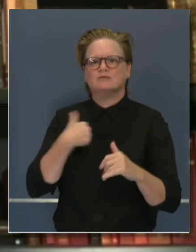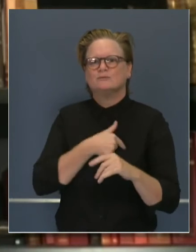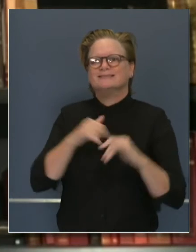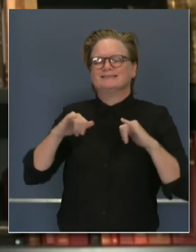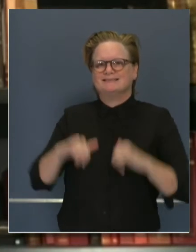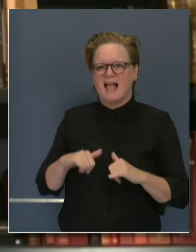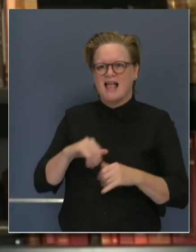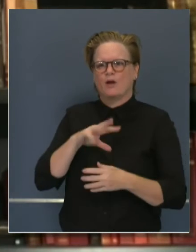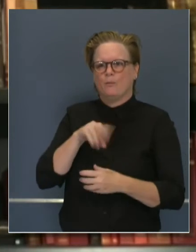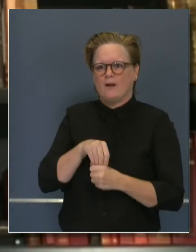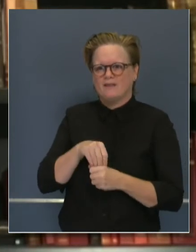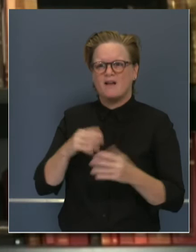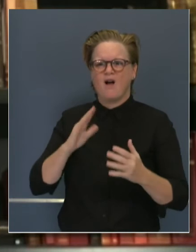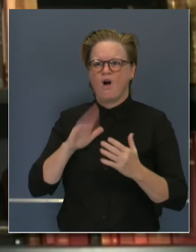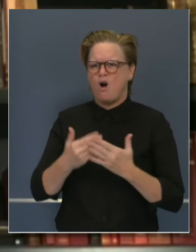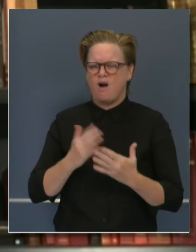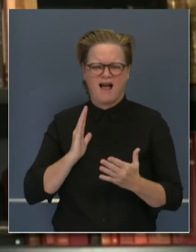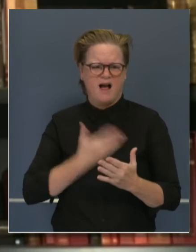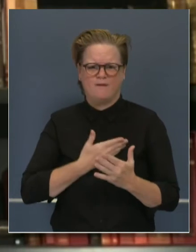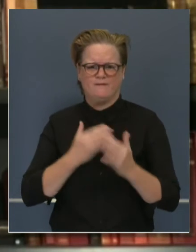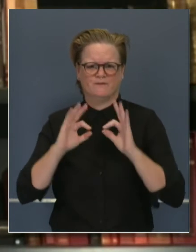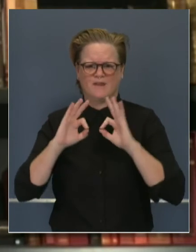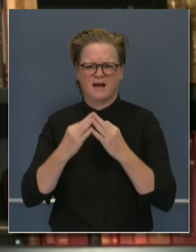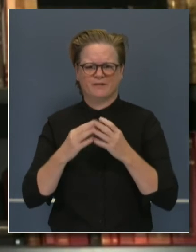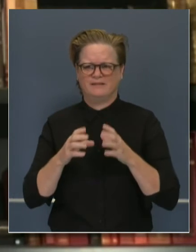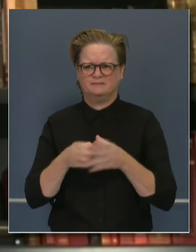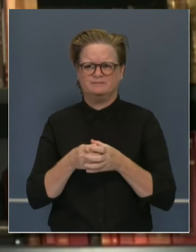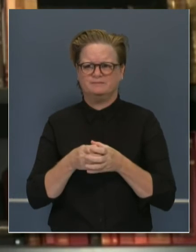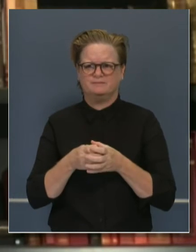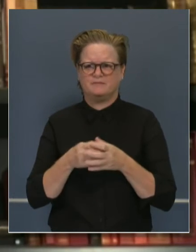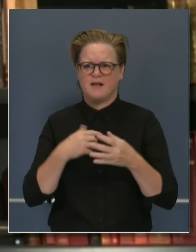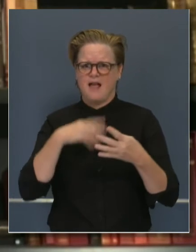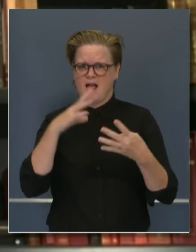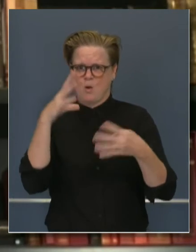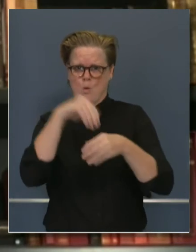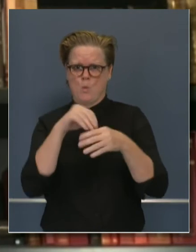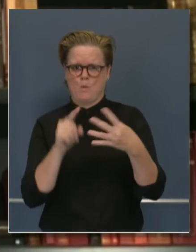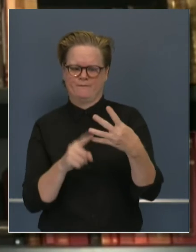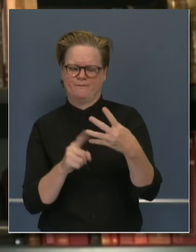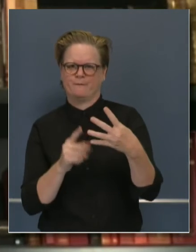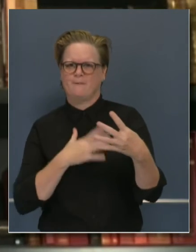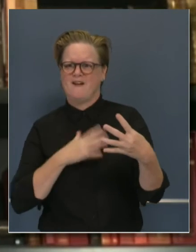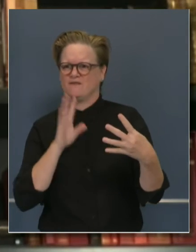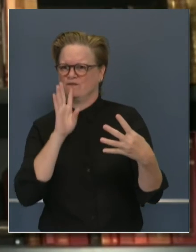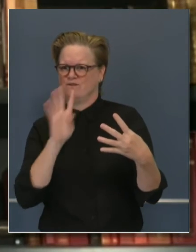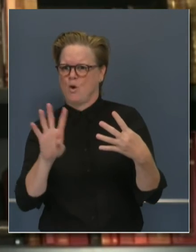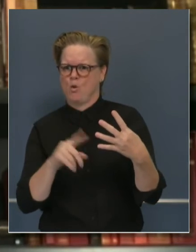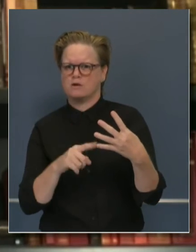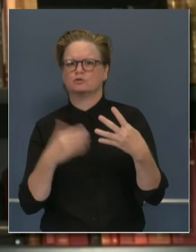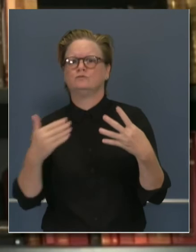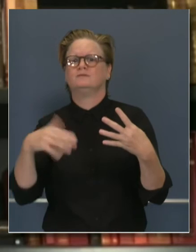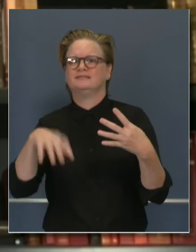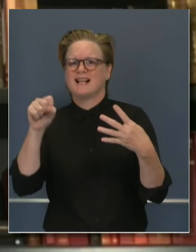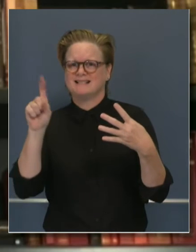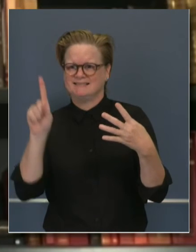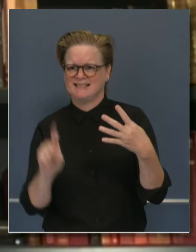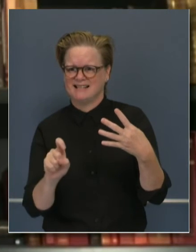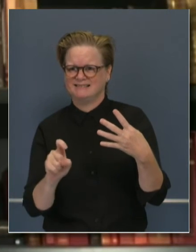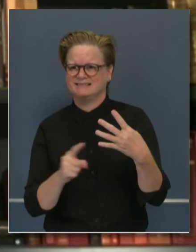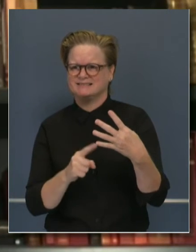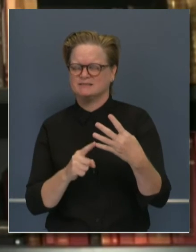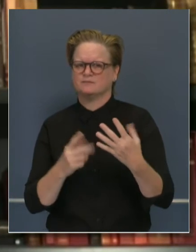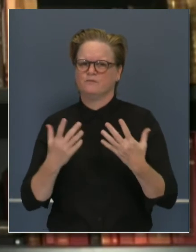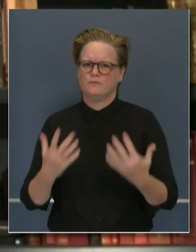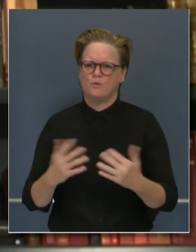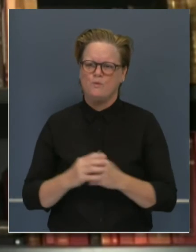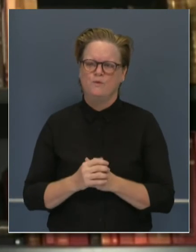family members, including my youngest 4-year-old, which was an episode itself, just trying to encourage 4-year-old to